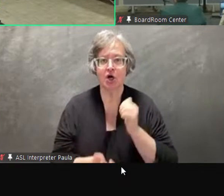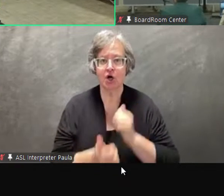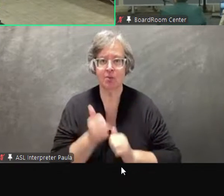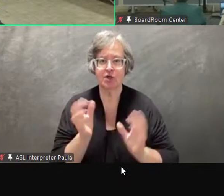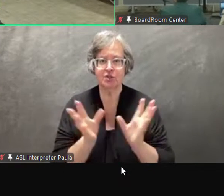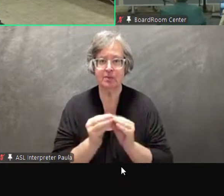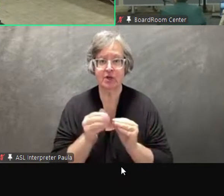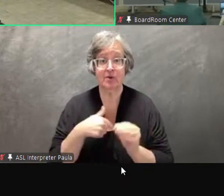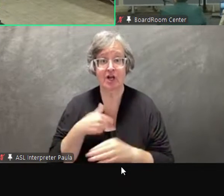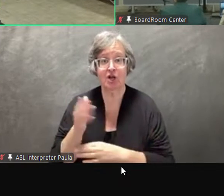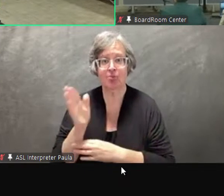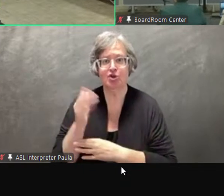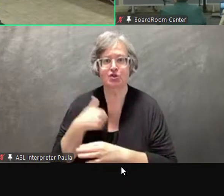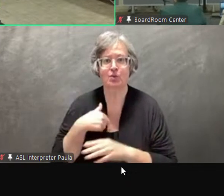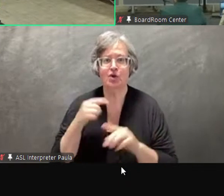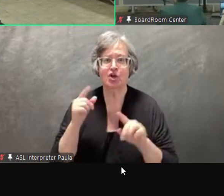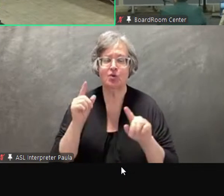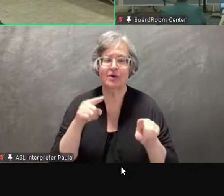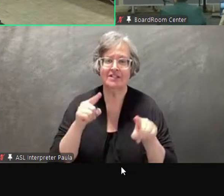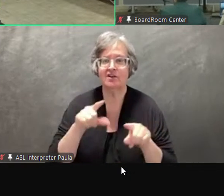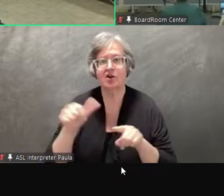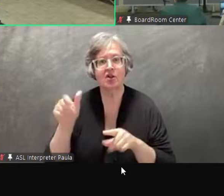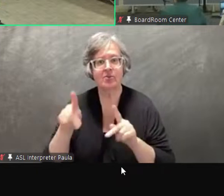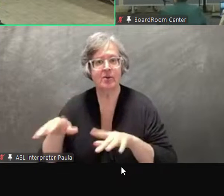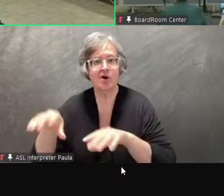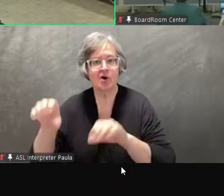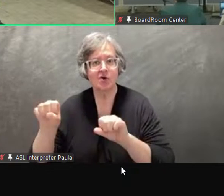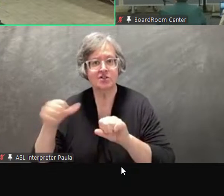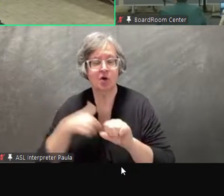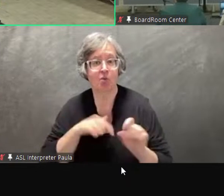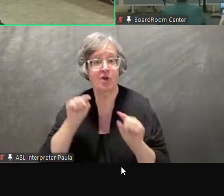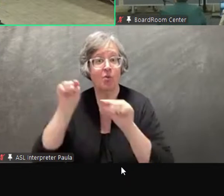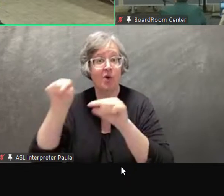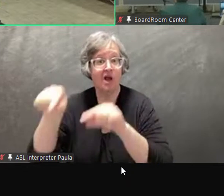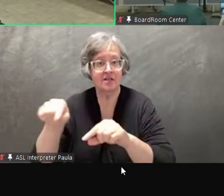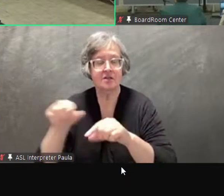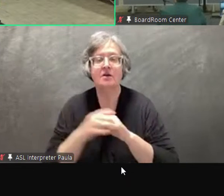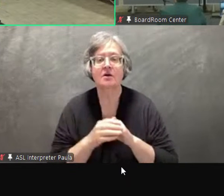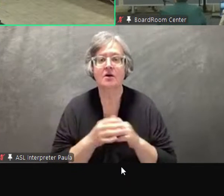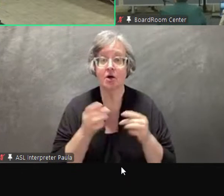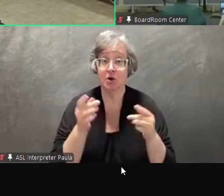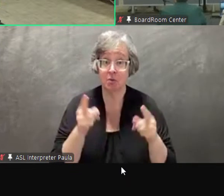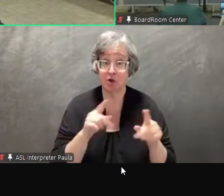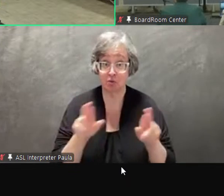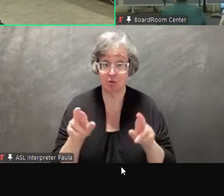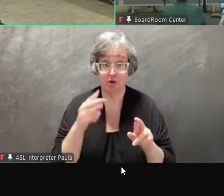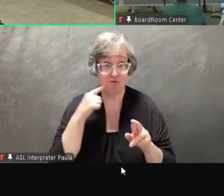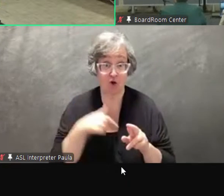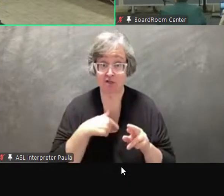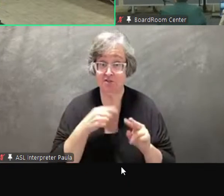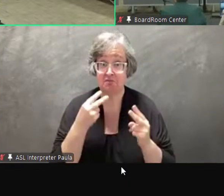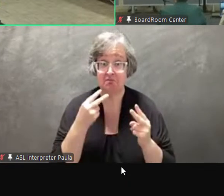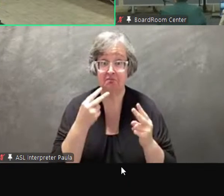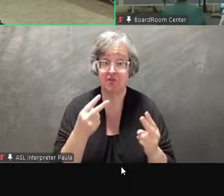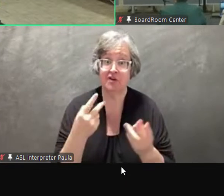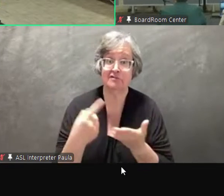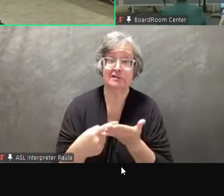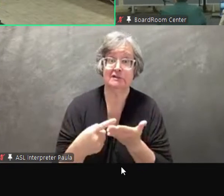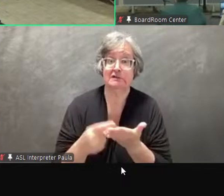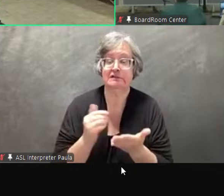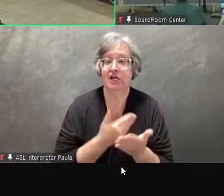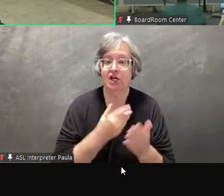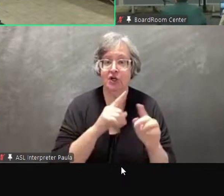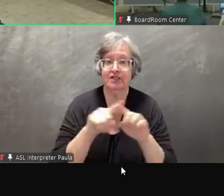I presented on, we attended, others hosted, and we went there. But when you're ready for us to come out and talk about our different